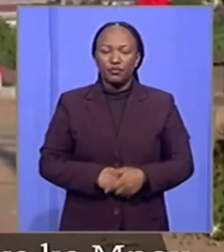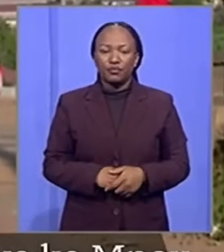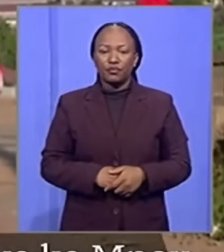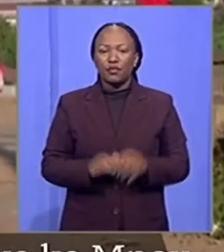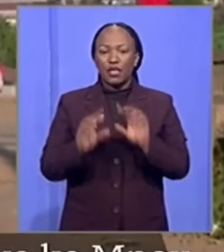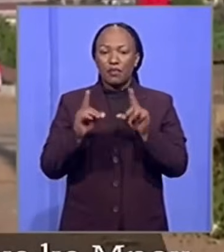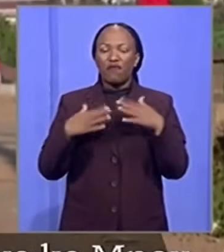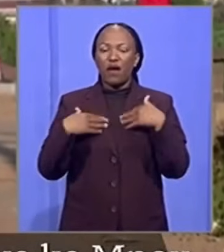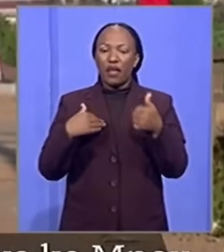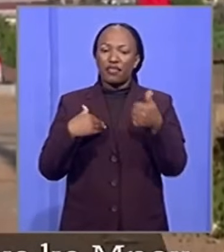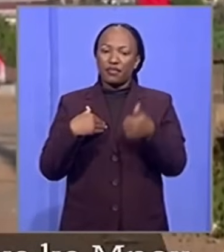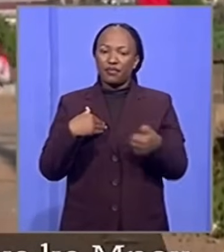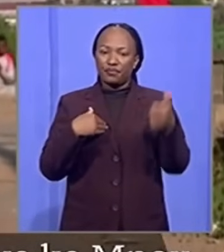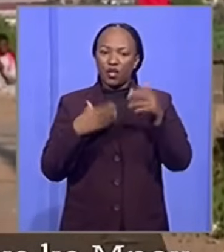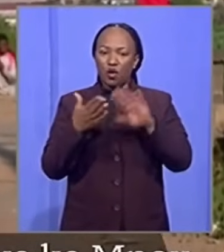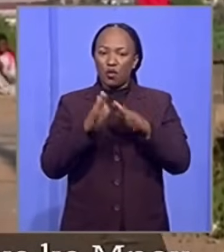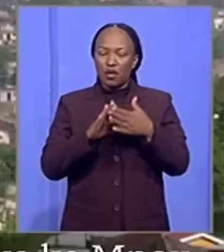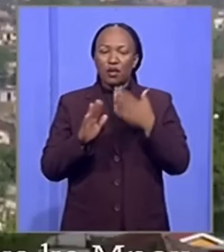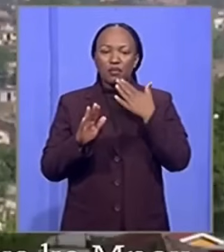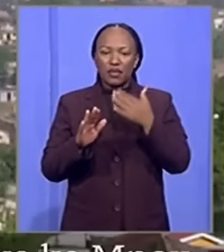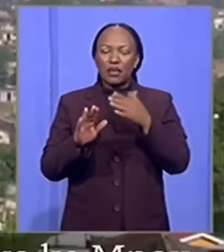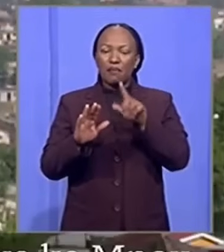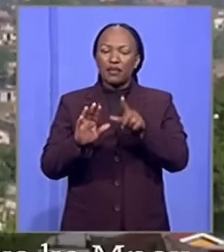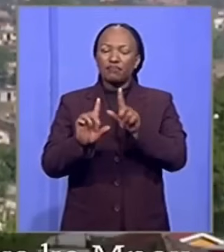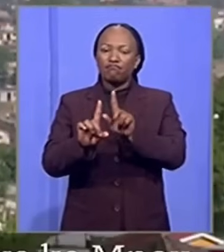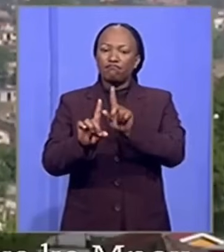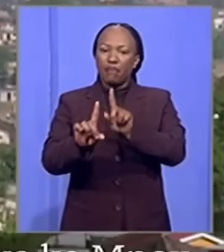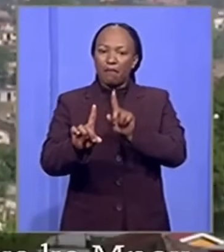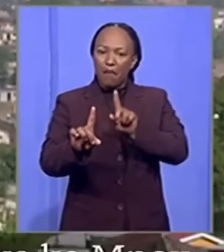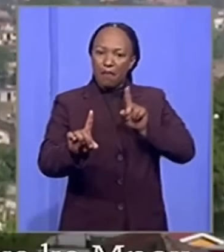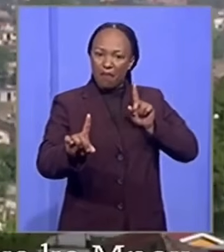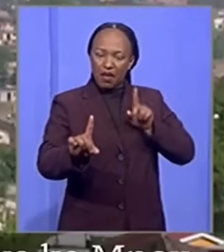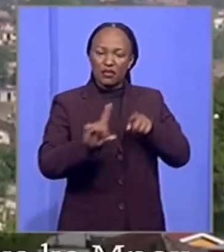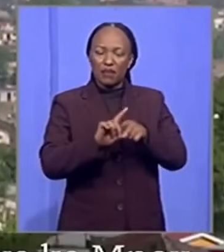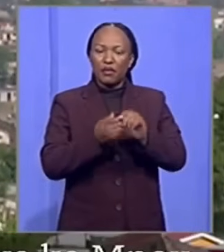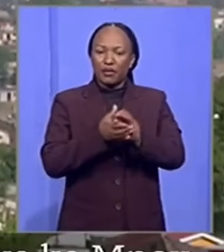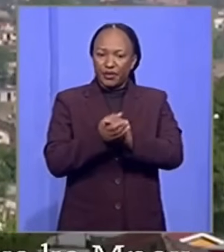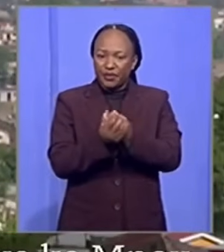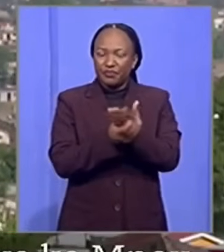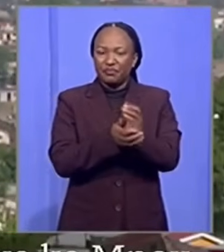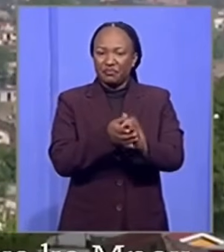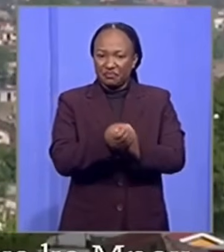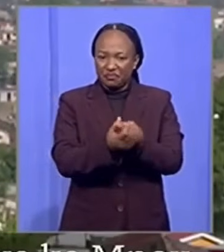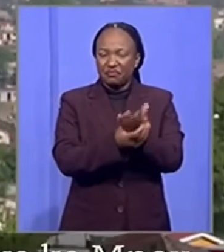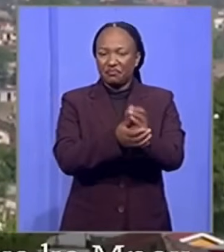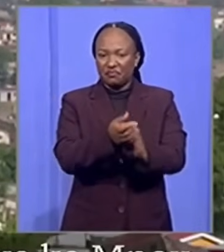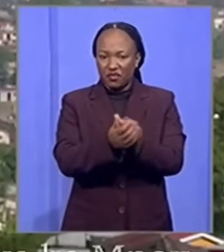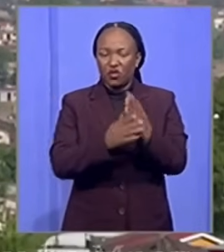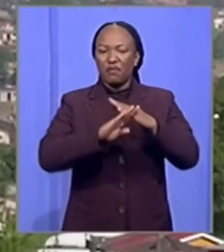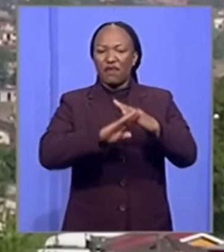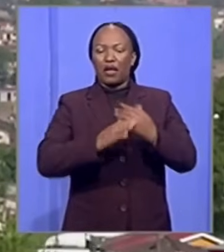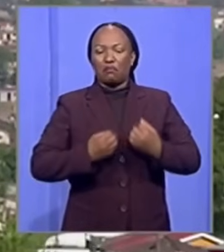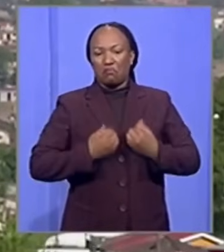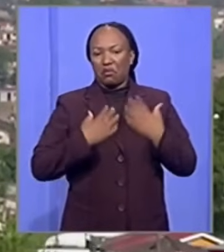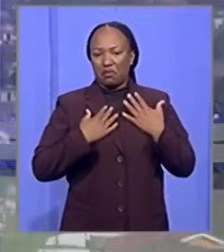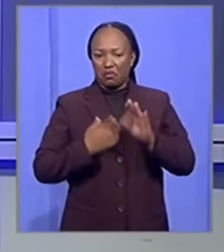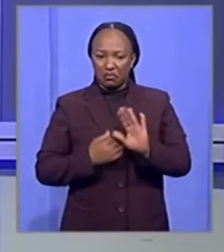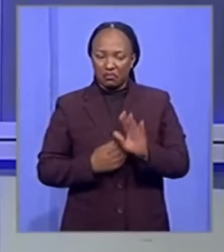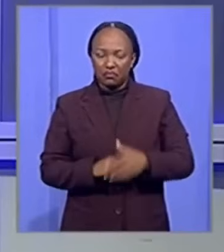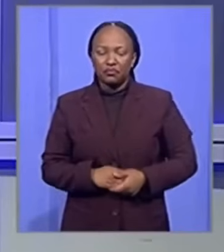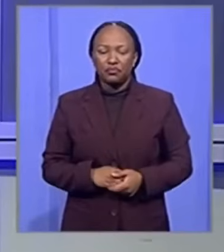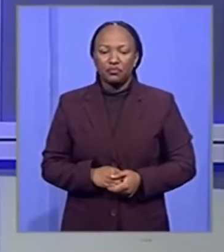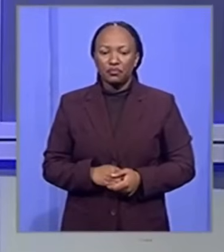ho baahi hore ba sielane sekgeo dipakeng le ho hlatswa matsoho kgafetsa ho thibela tshwaetso ena.